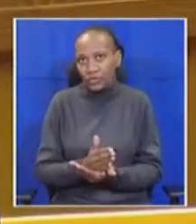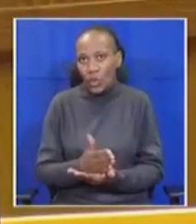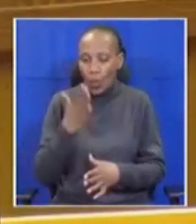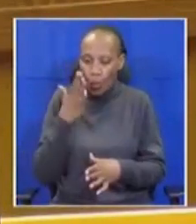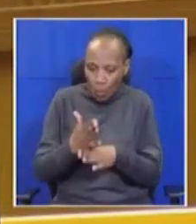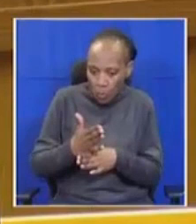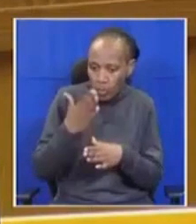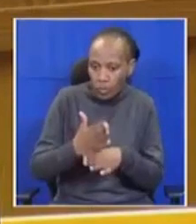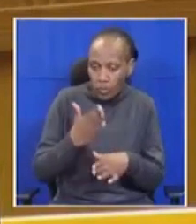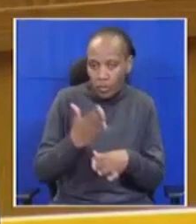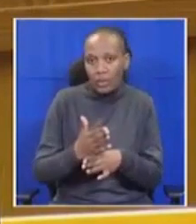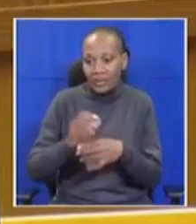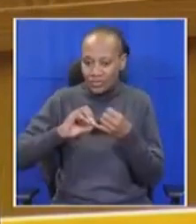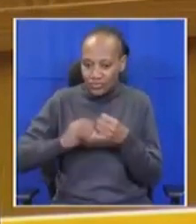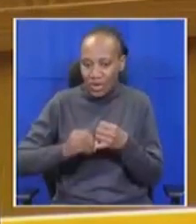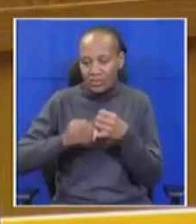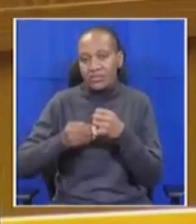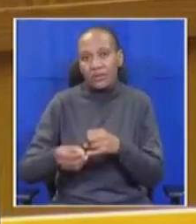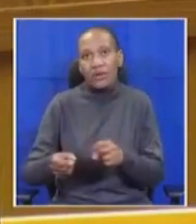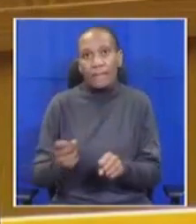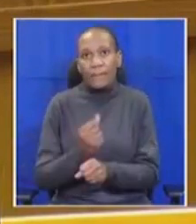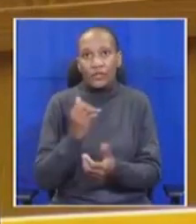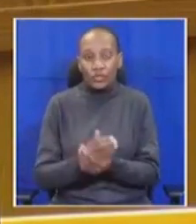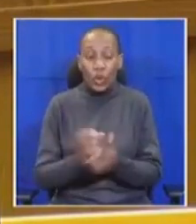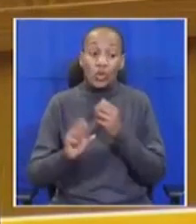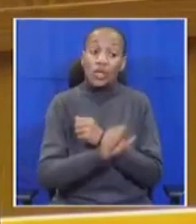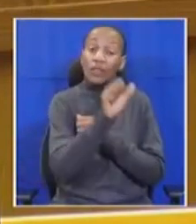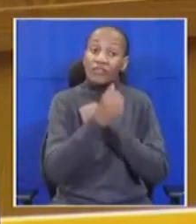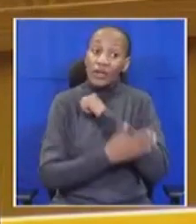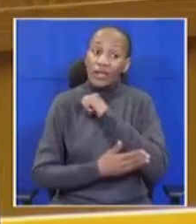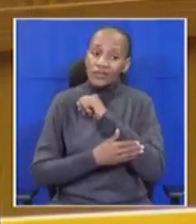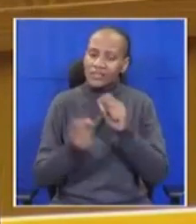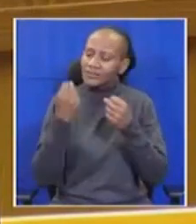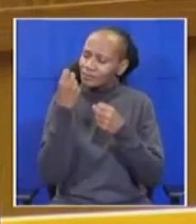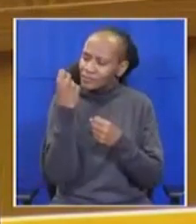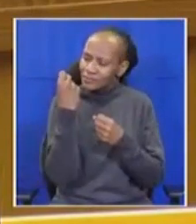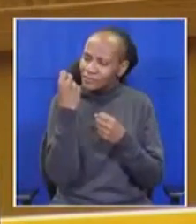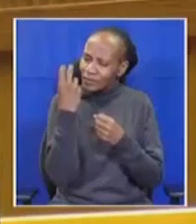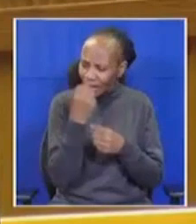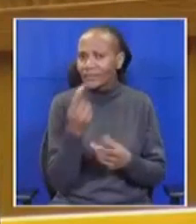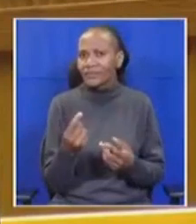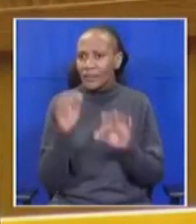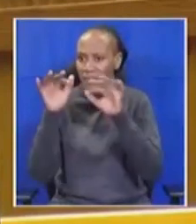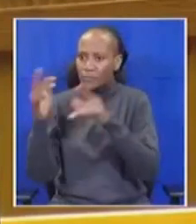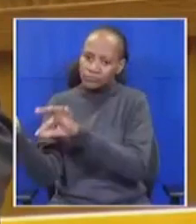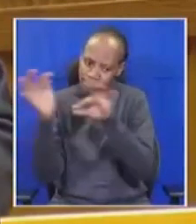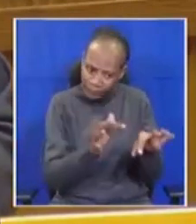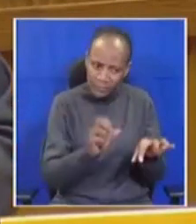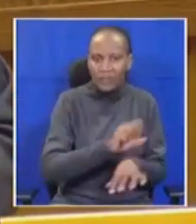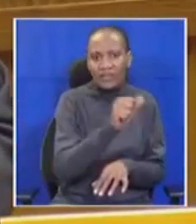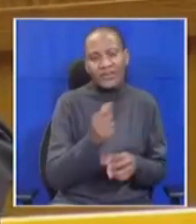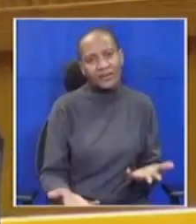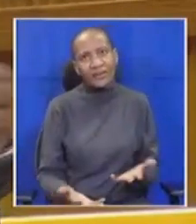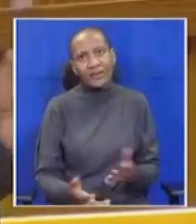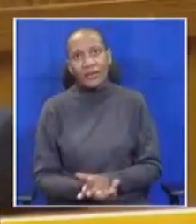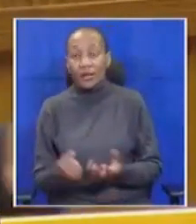can make, making sure that we make our country attractive to investors. So the two are not mutually exclusive. If